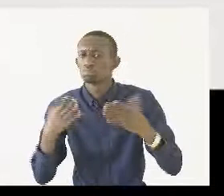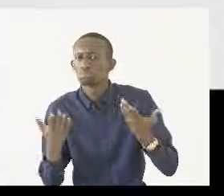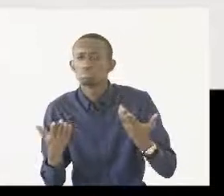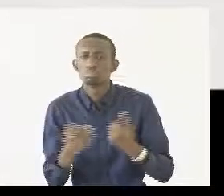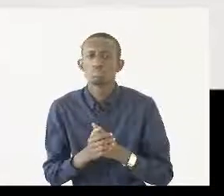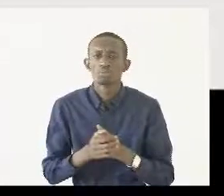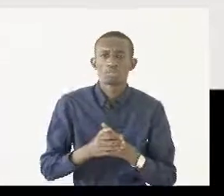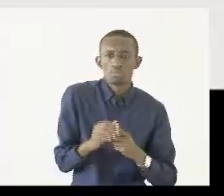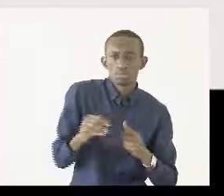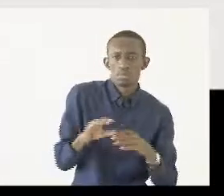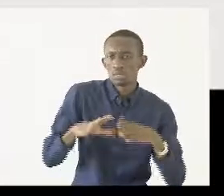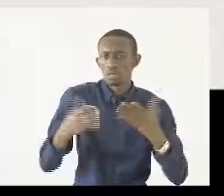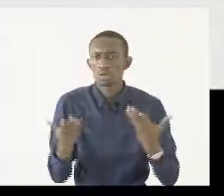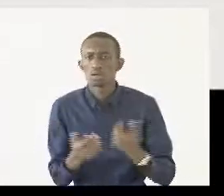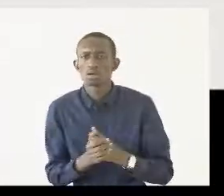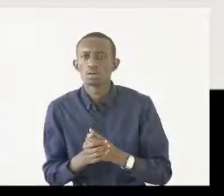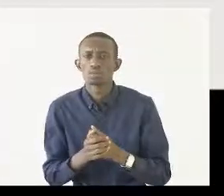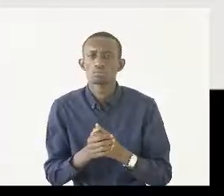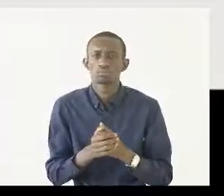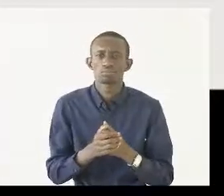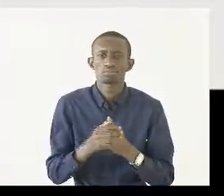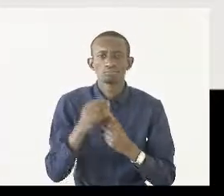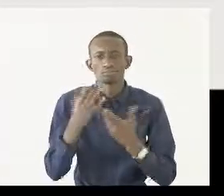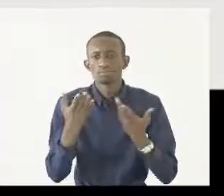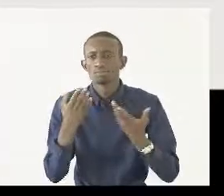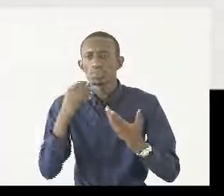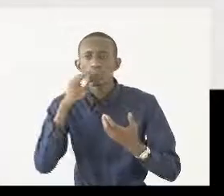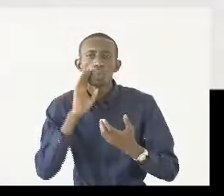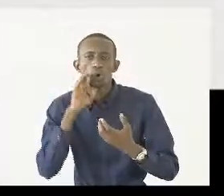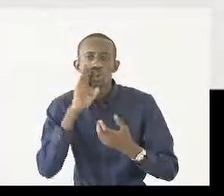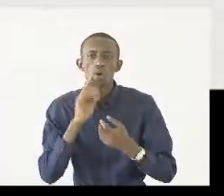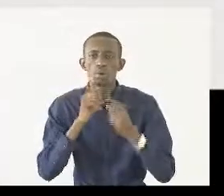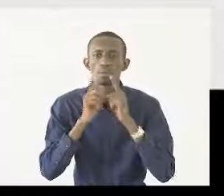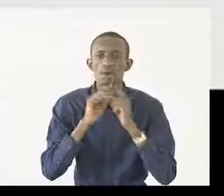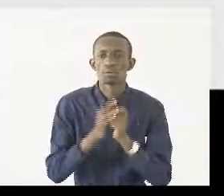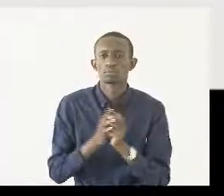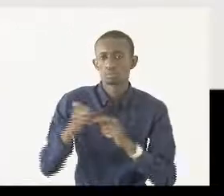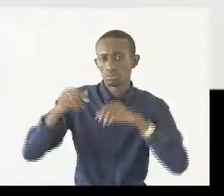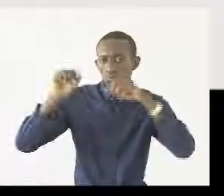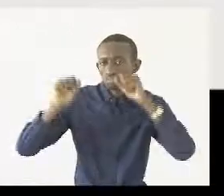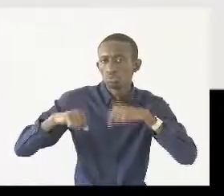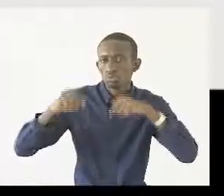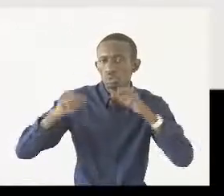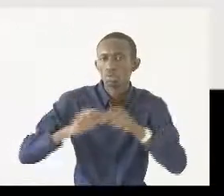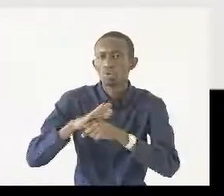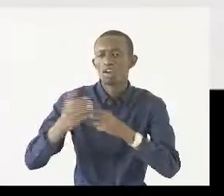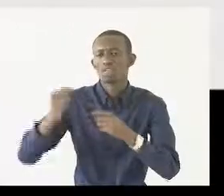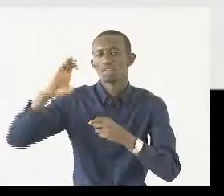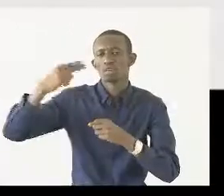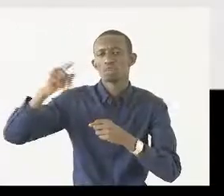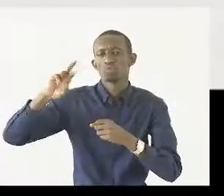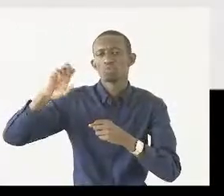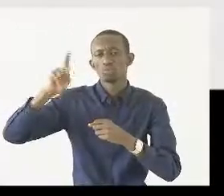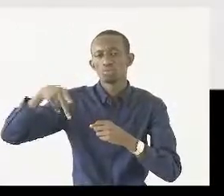contain chlorophyll, and so they cannot do photosynthesis. Students, do you think roots are important